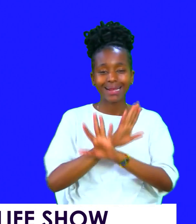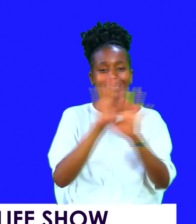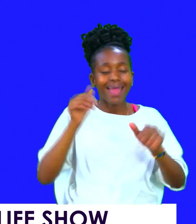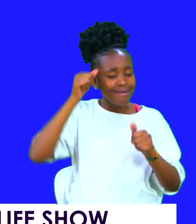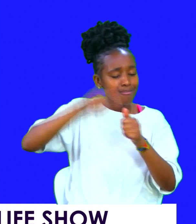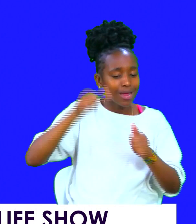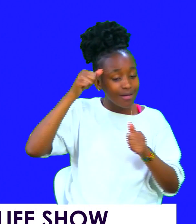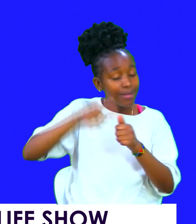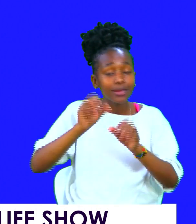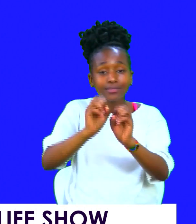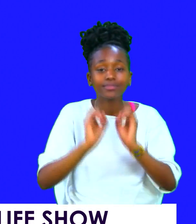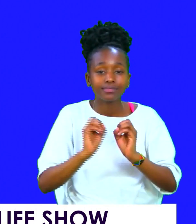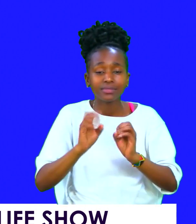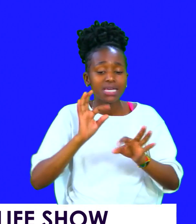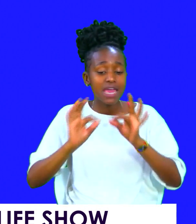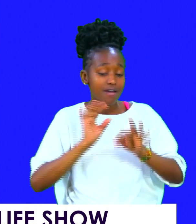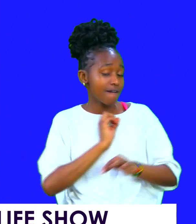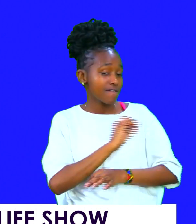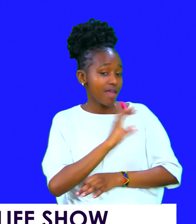In fear lies pain.